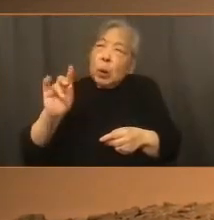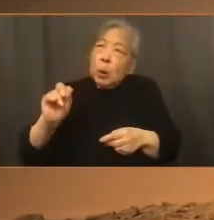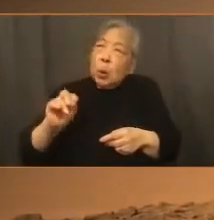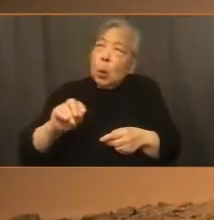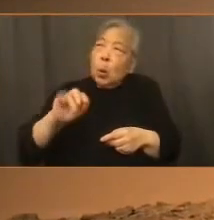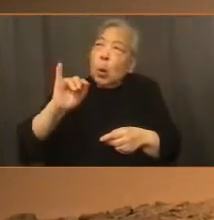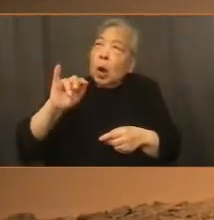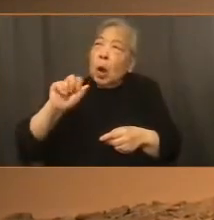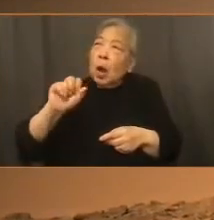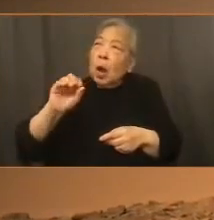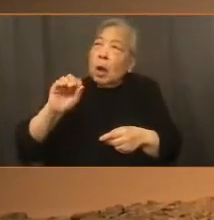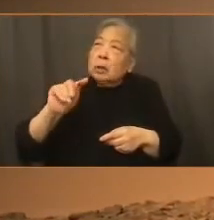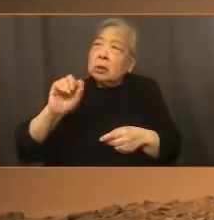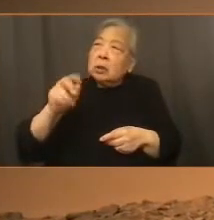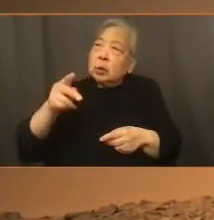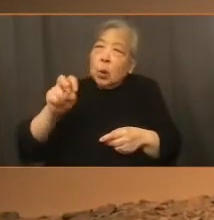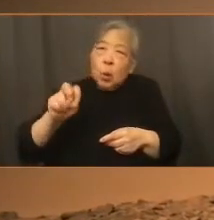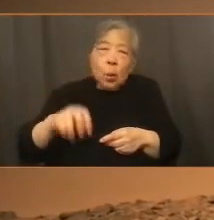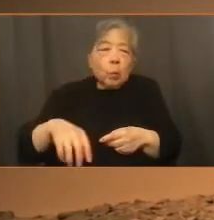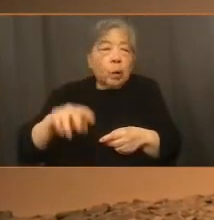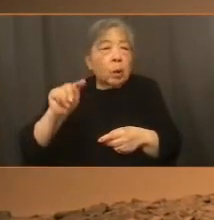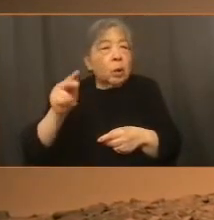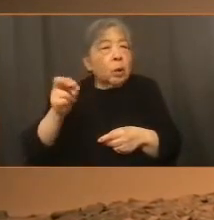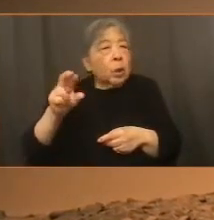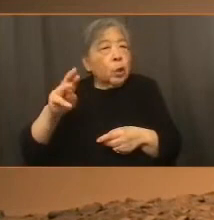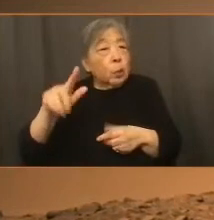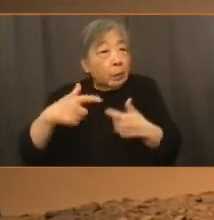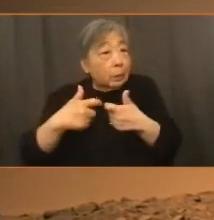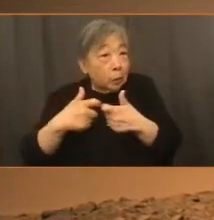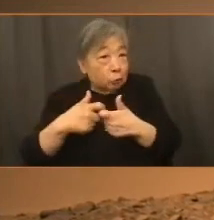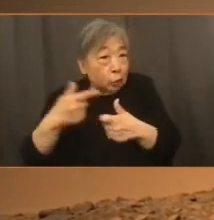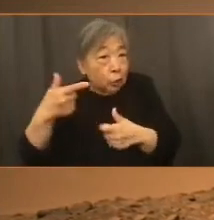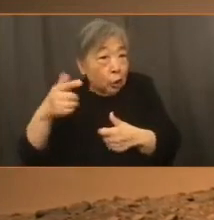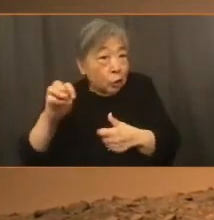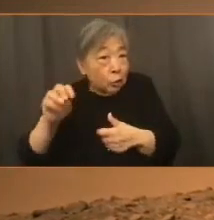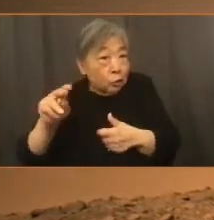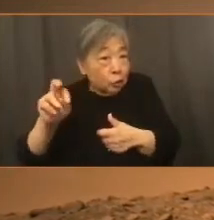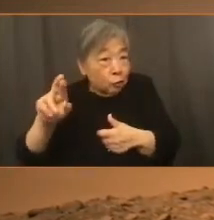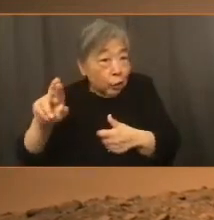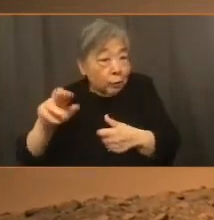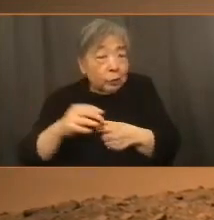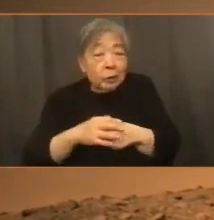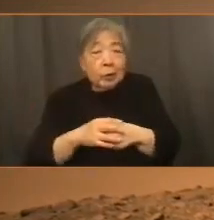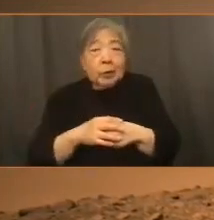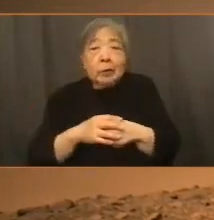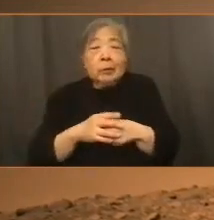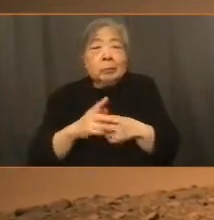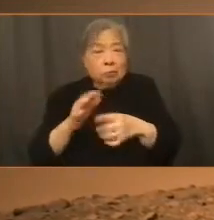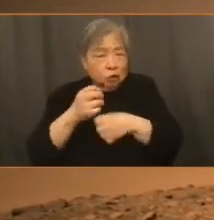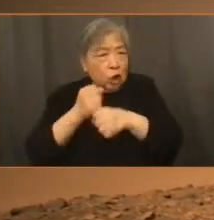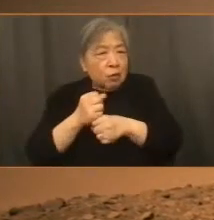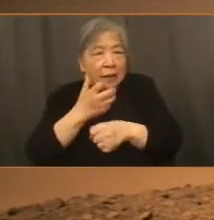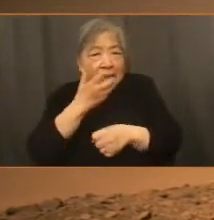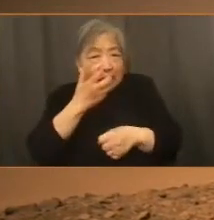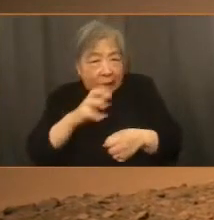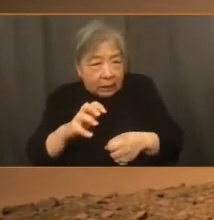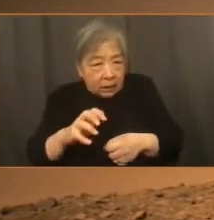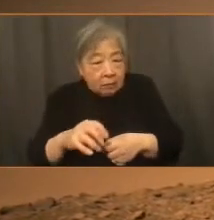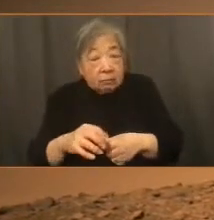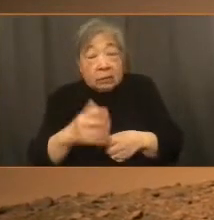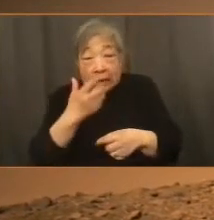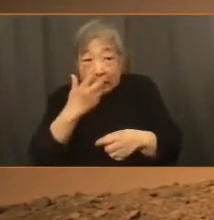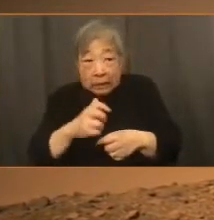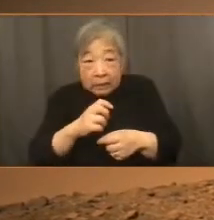generator. It uses the decay of materials to generate heat, which gets turned into